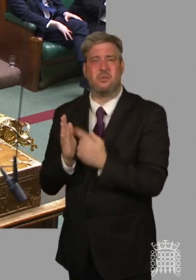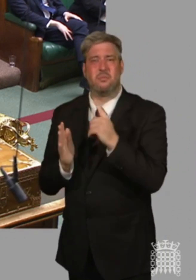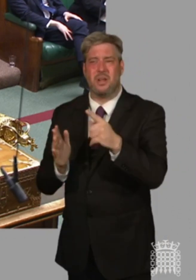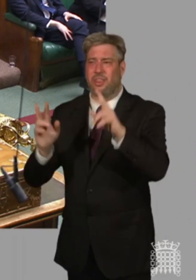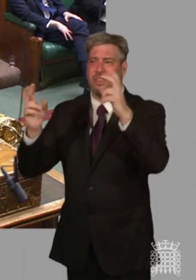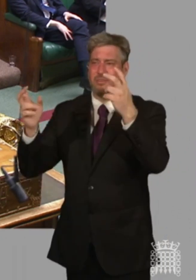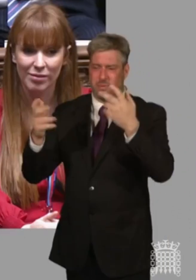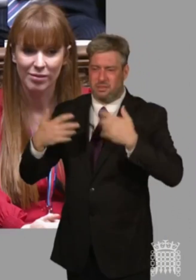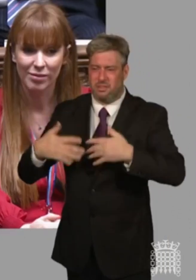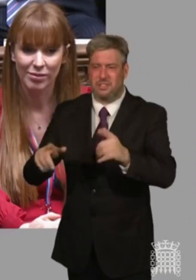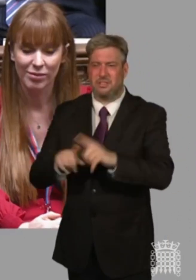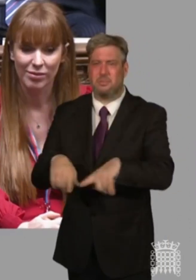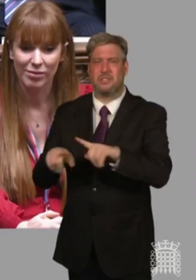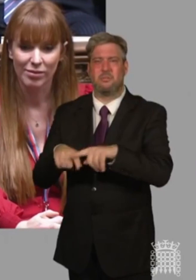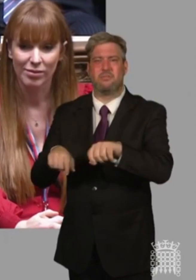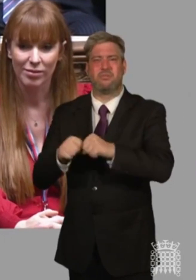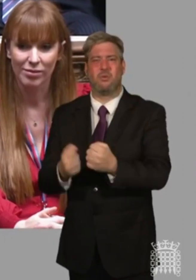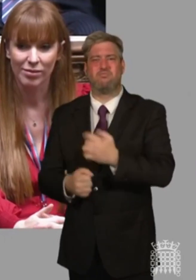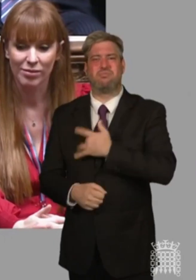Of